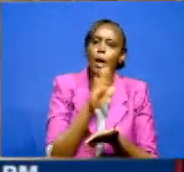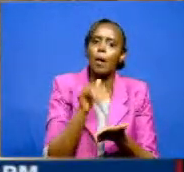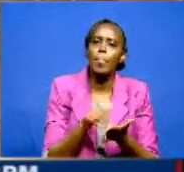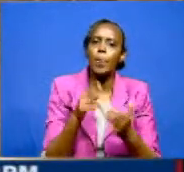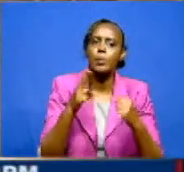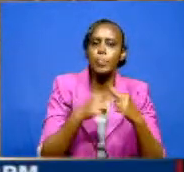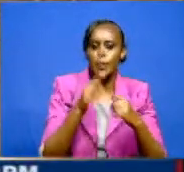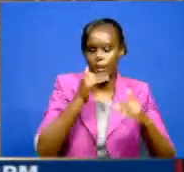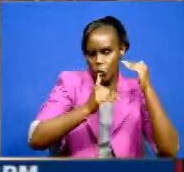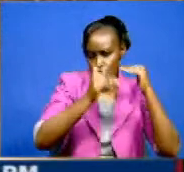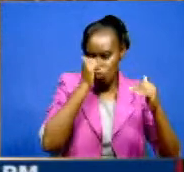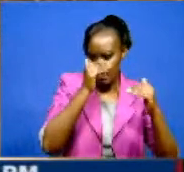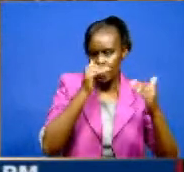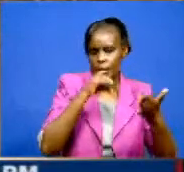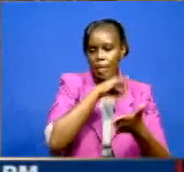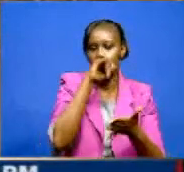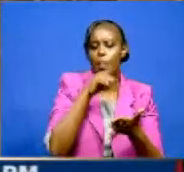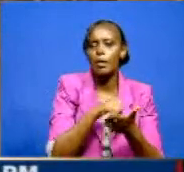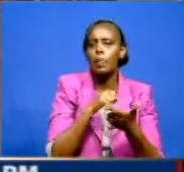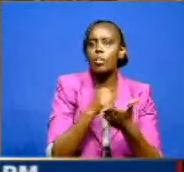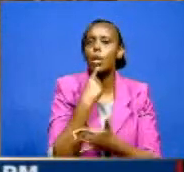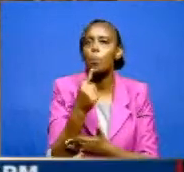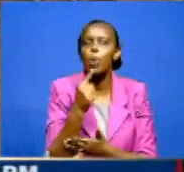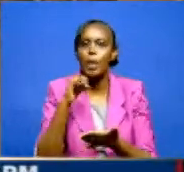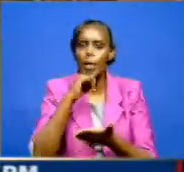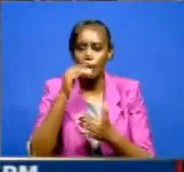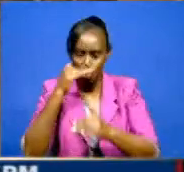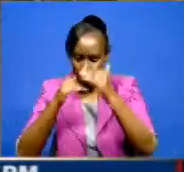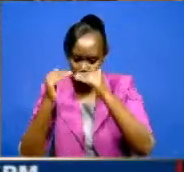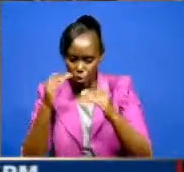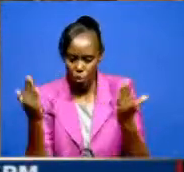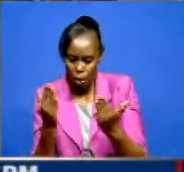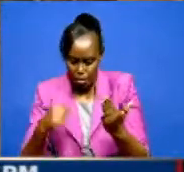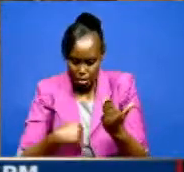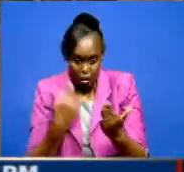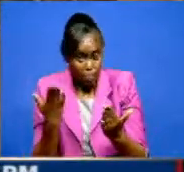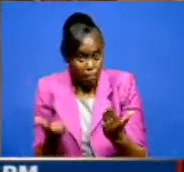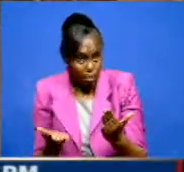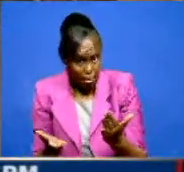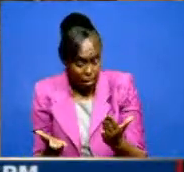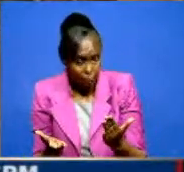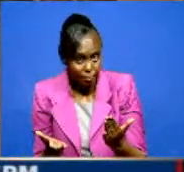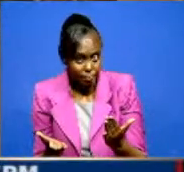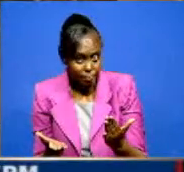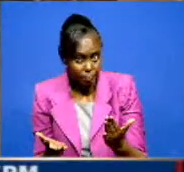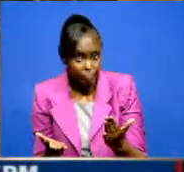7 universities, including Moi University, where I was, that